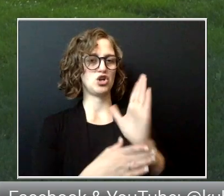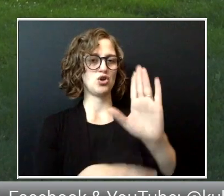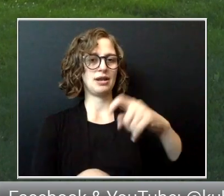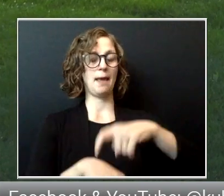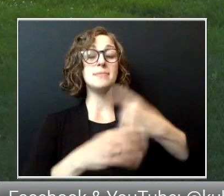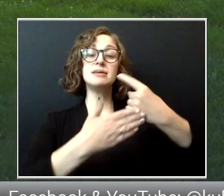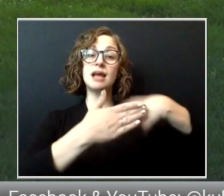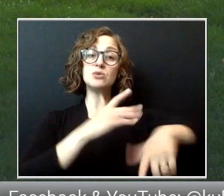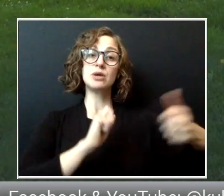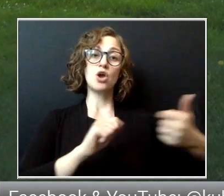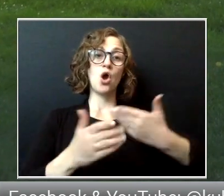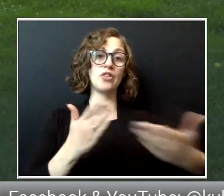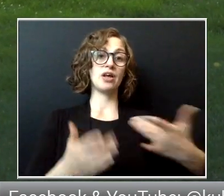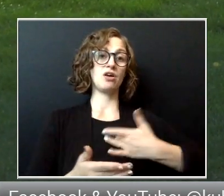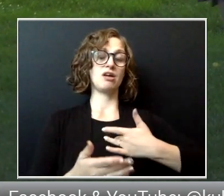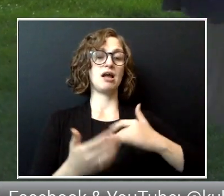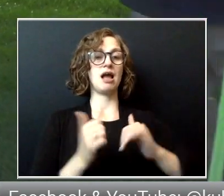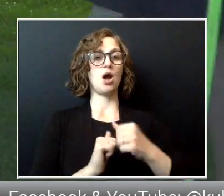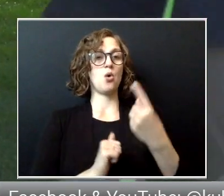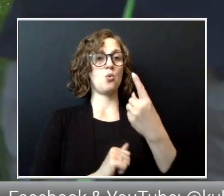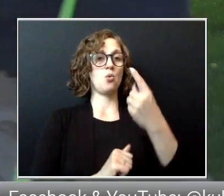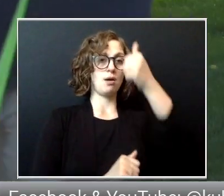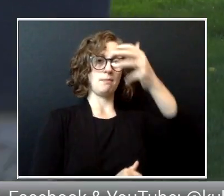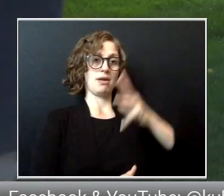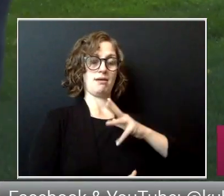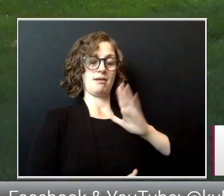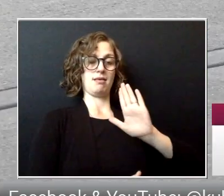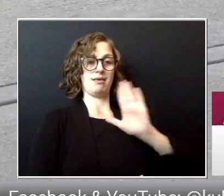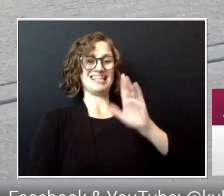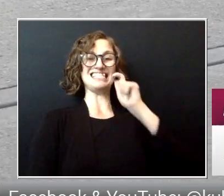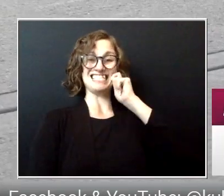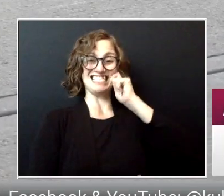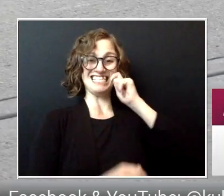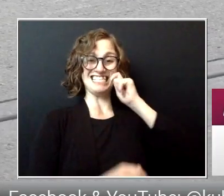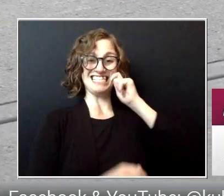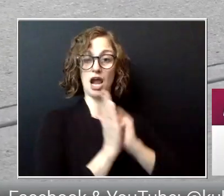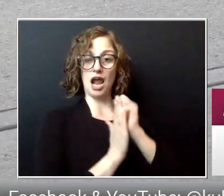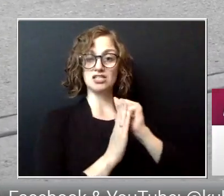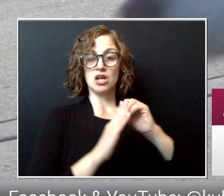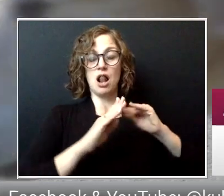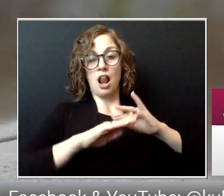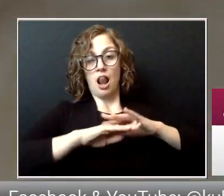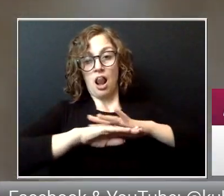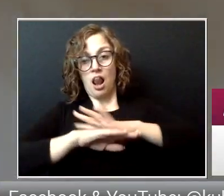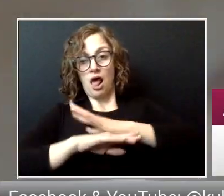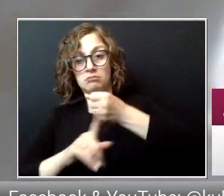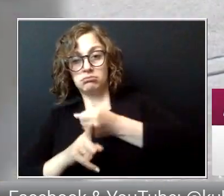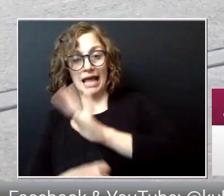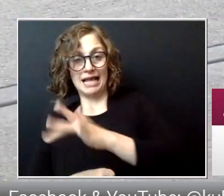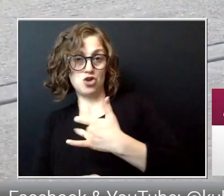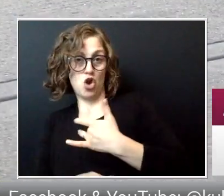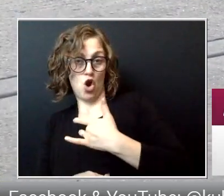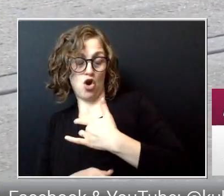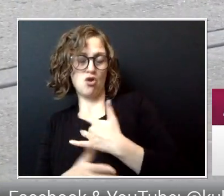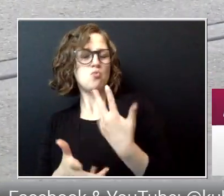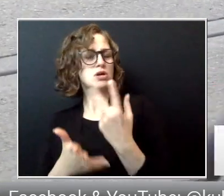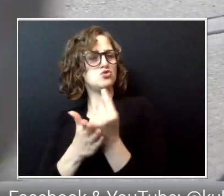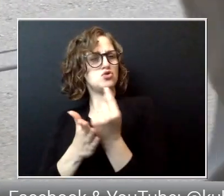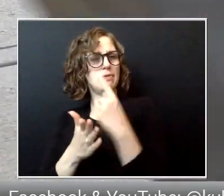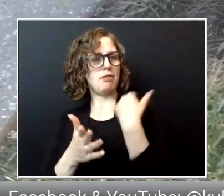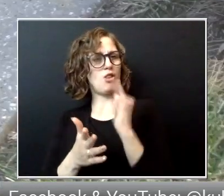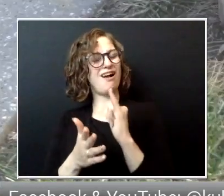how one man's skin cancer traveled to his heart, the treatment, and how he's doing today. That's next Thursday at 8